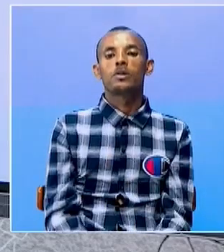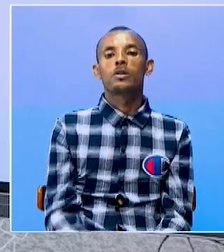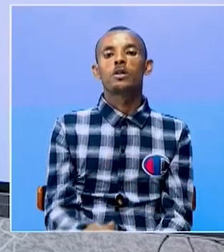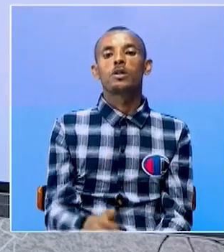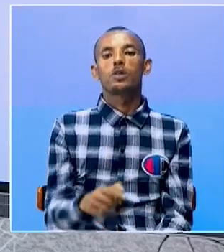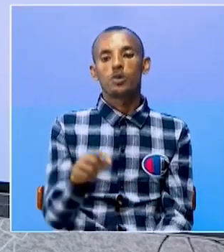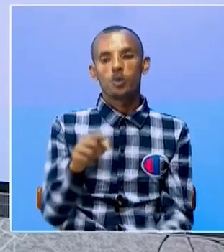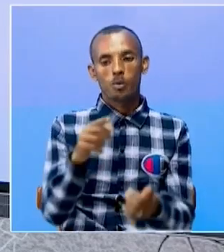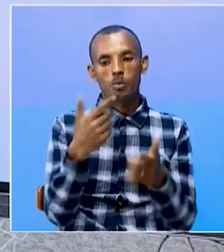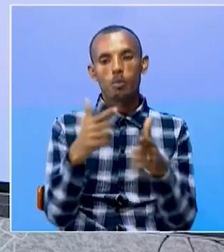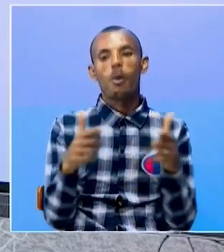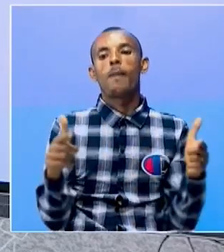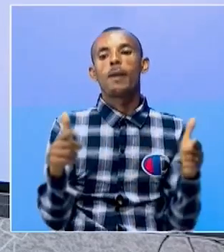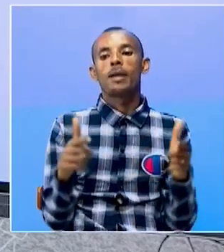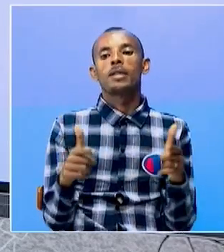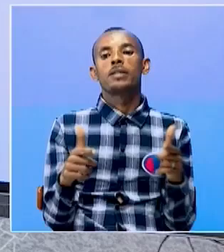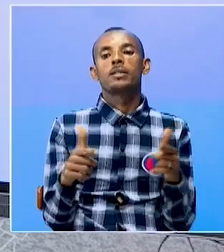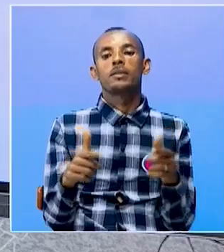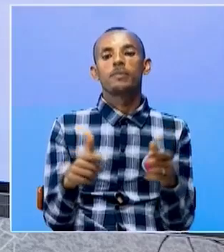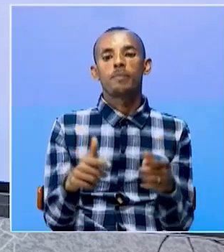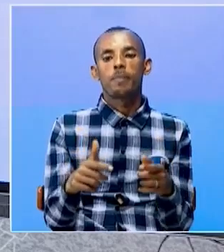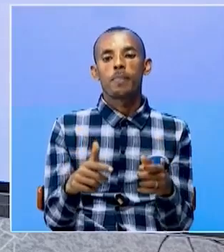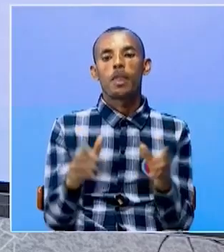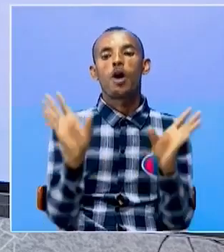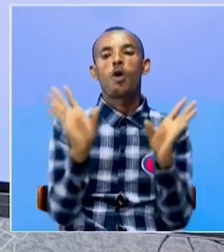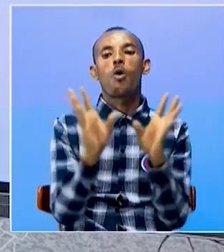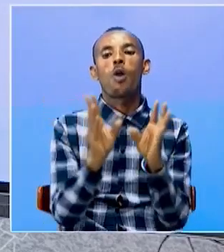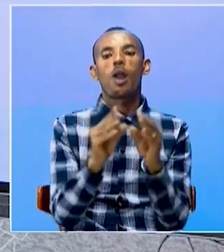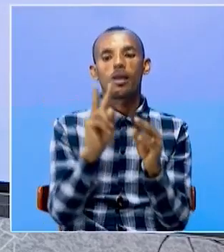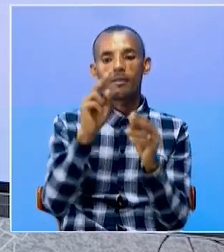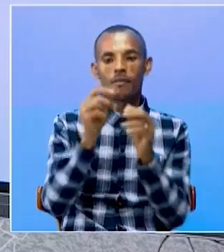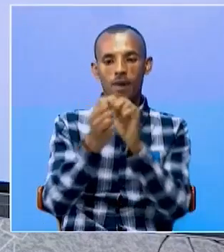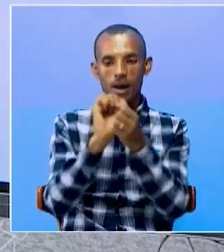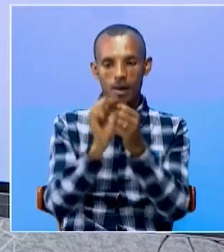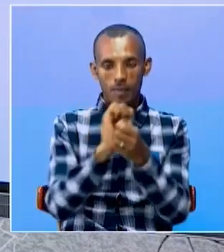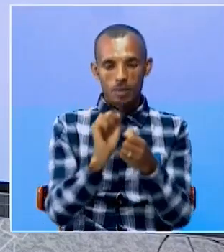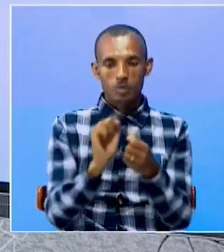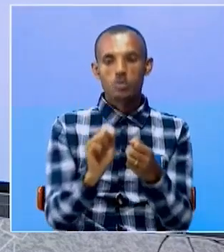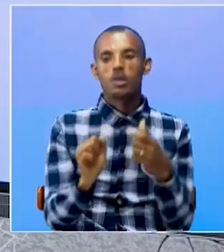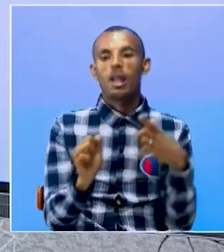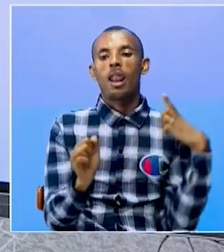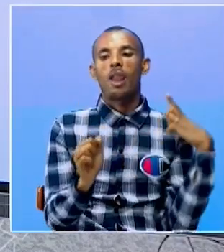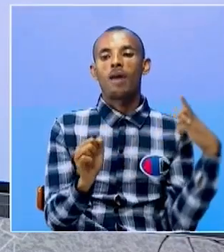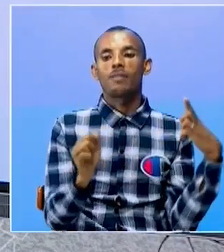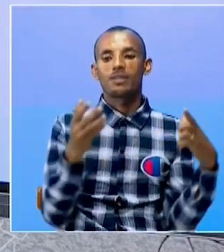uniformly, simply let's just collect the variables to the left side.